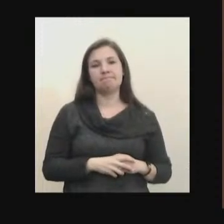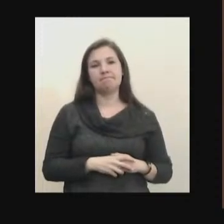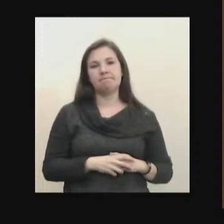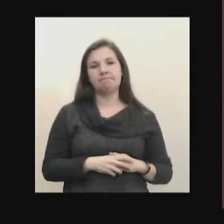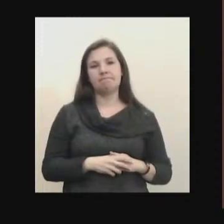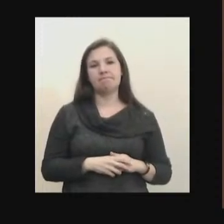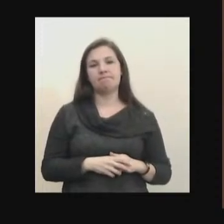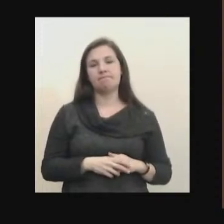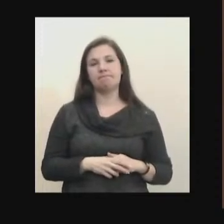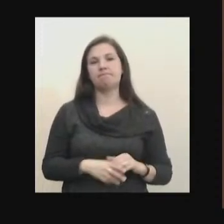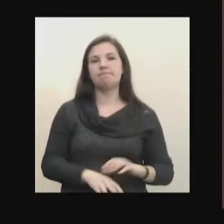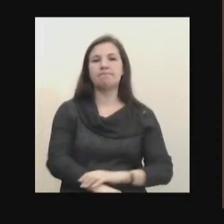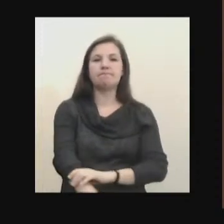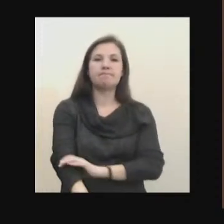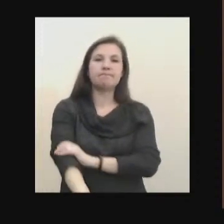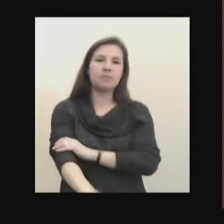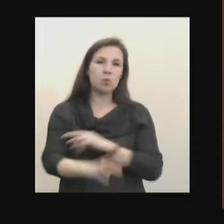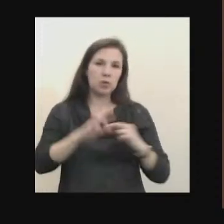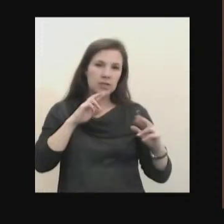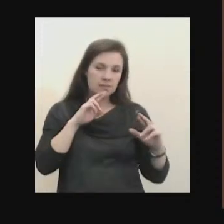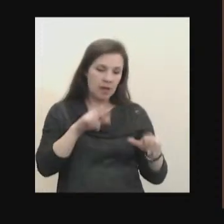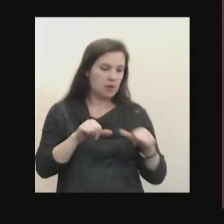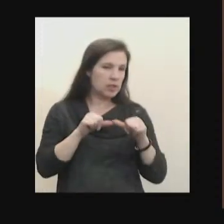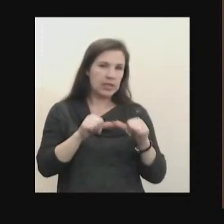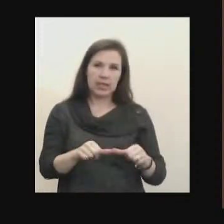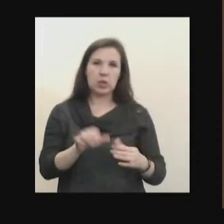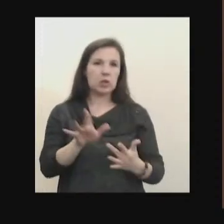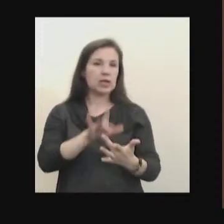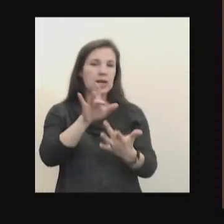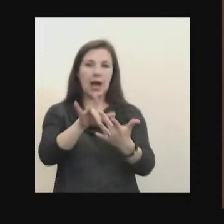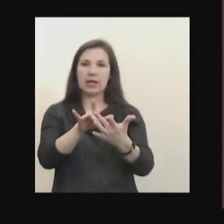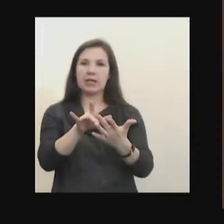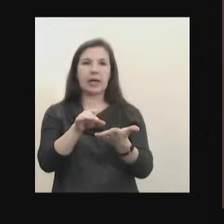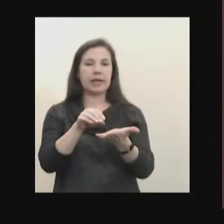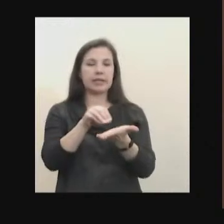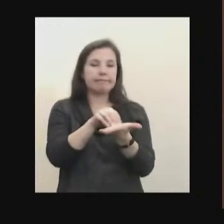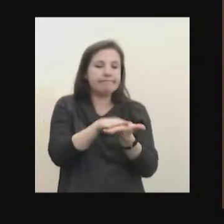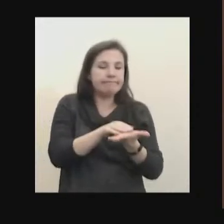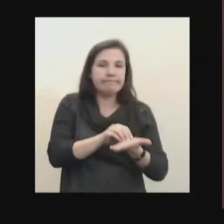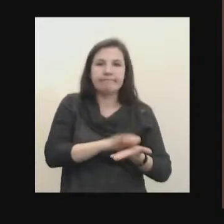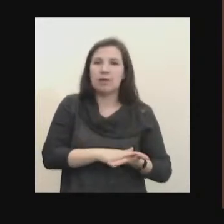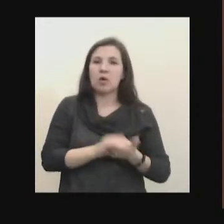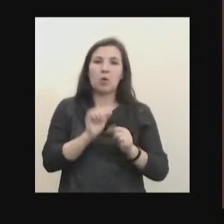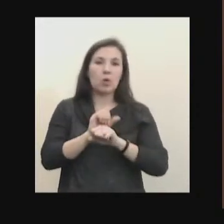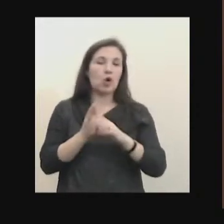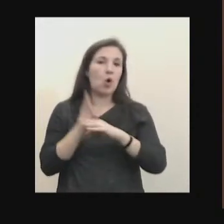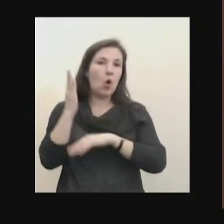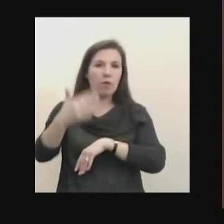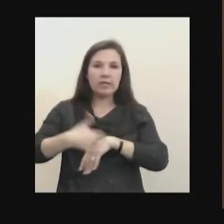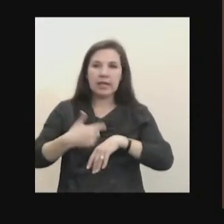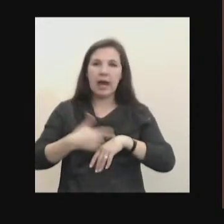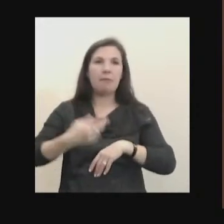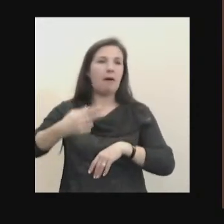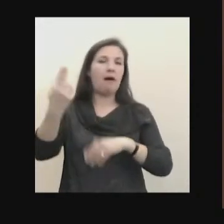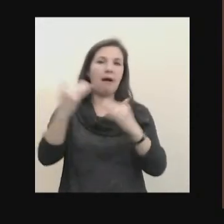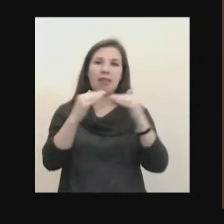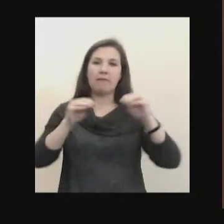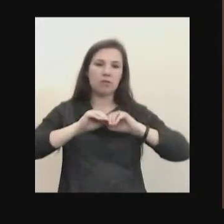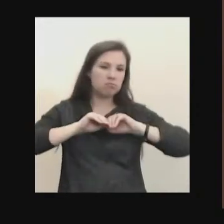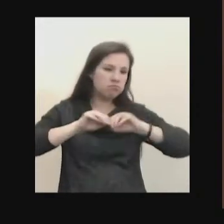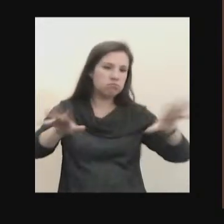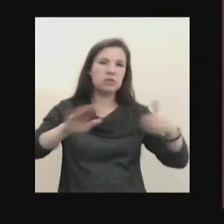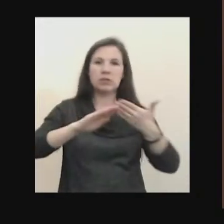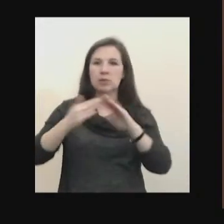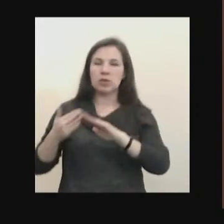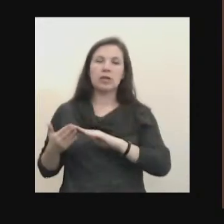Response, we continue to respond. Our contact tracers are working overtime. There's high level of community transmission. We talked about this. There are